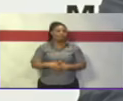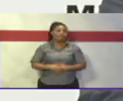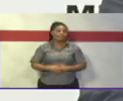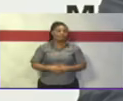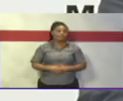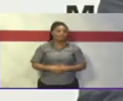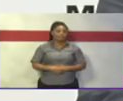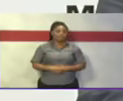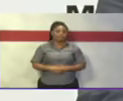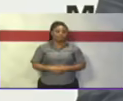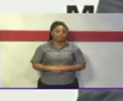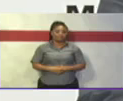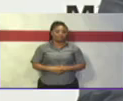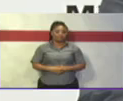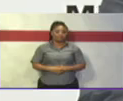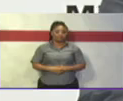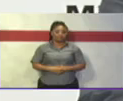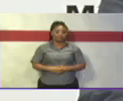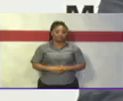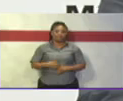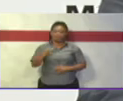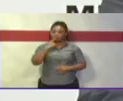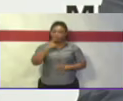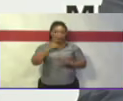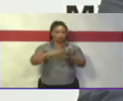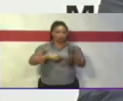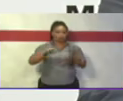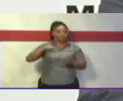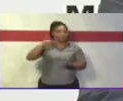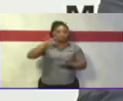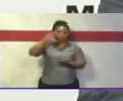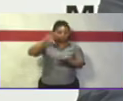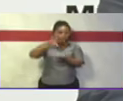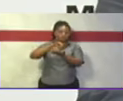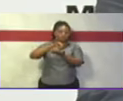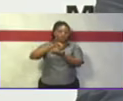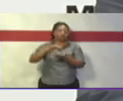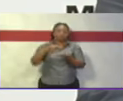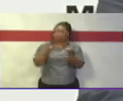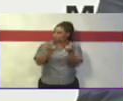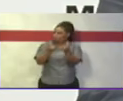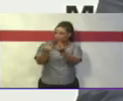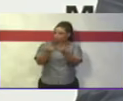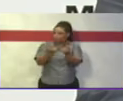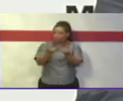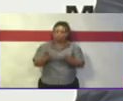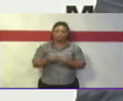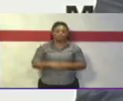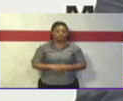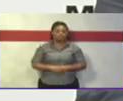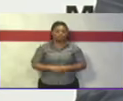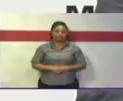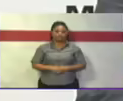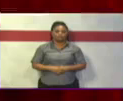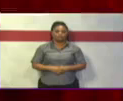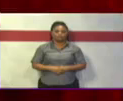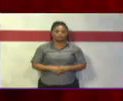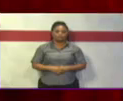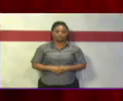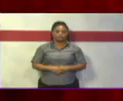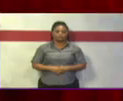he's here with regards to what North Central is planning by way of outreach or has done. I'll touch on it, Dr. Hamid.